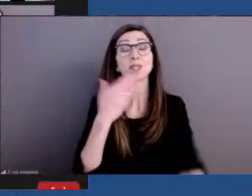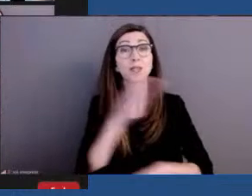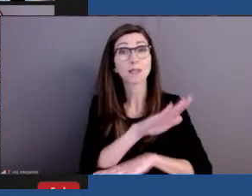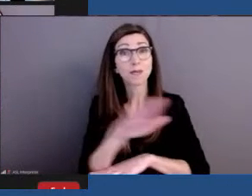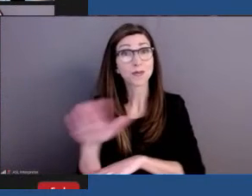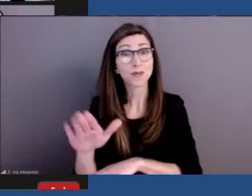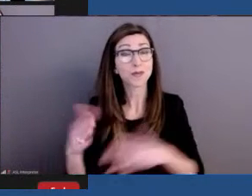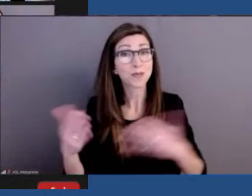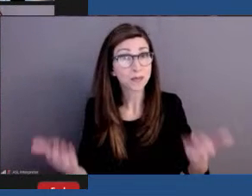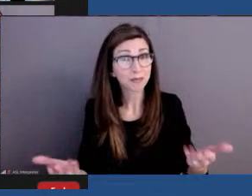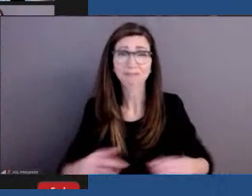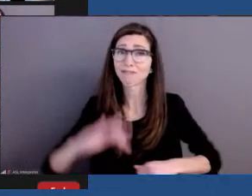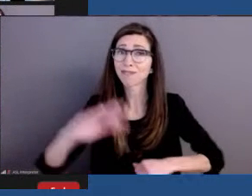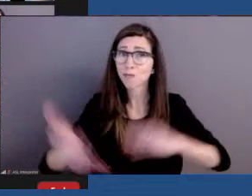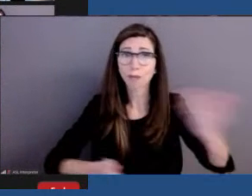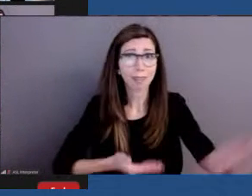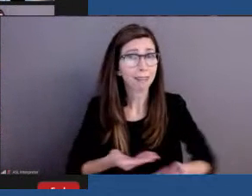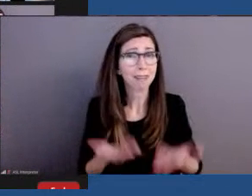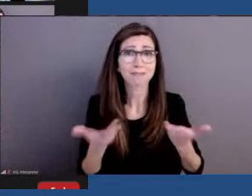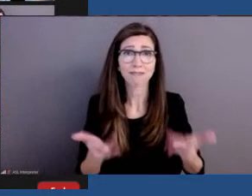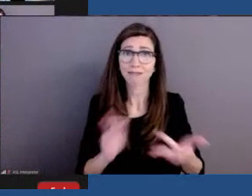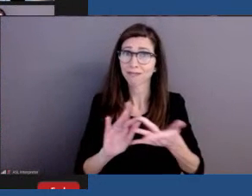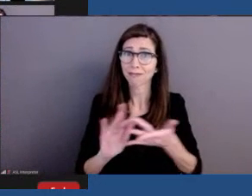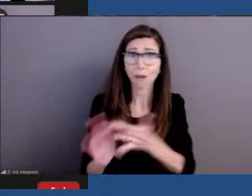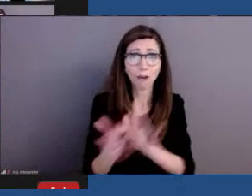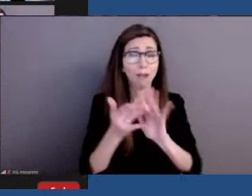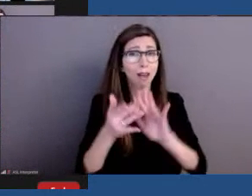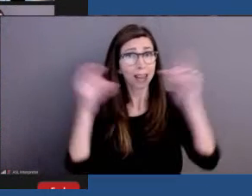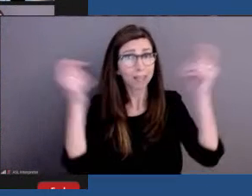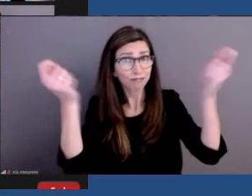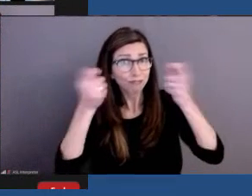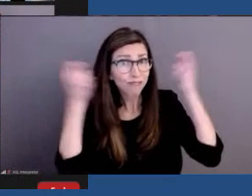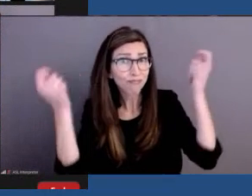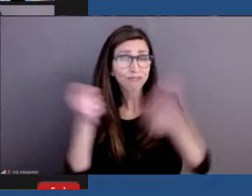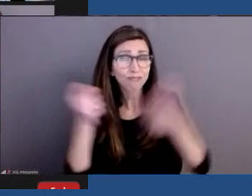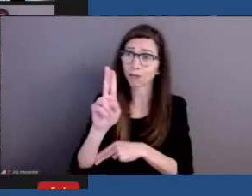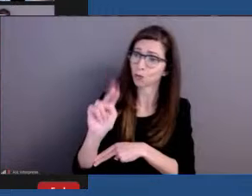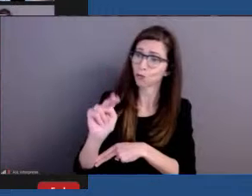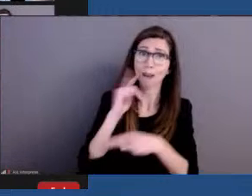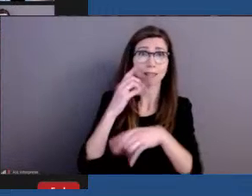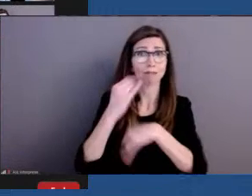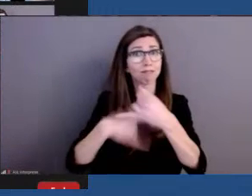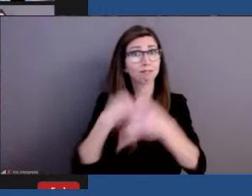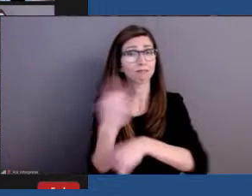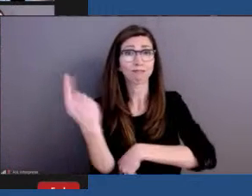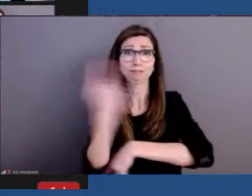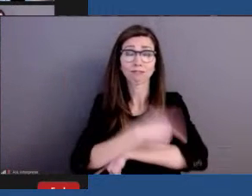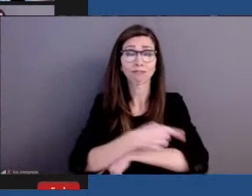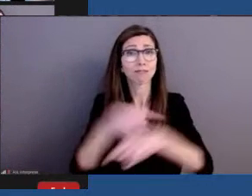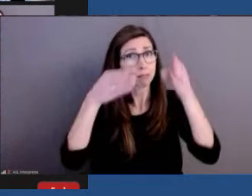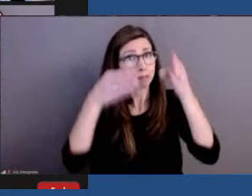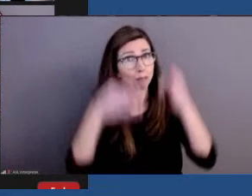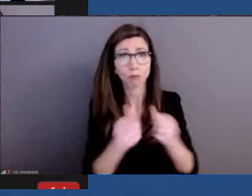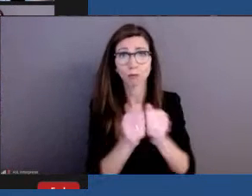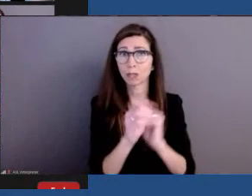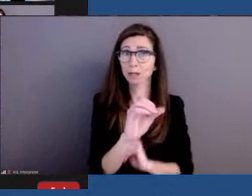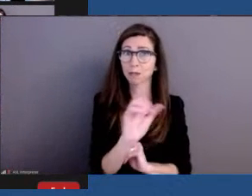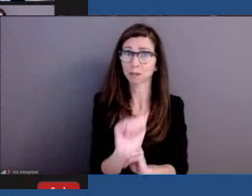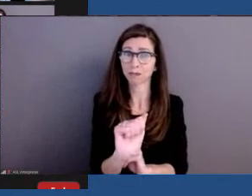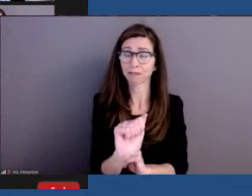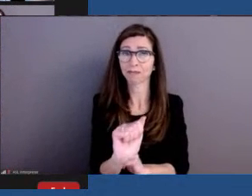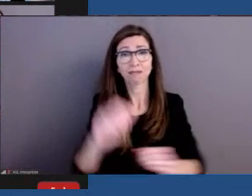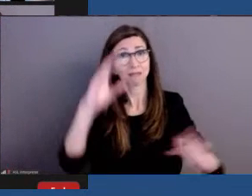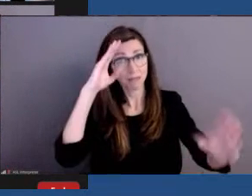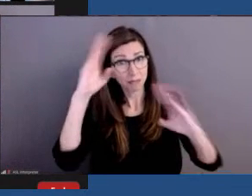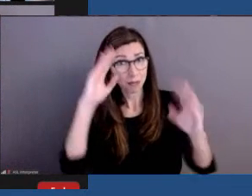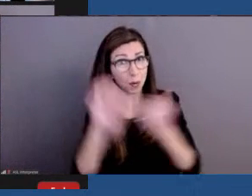Welcome to our virtual celebration of the United Nations International Day of Persons with Disabilities. Bonjour à